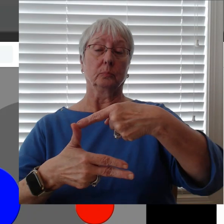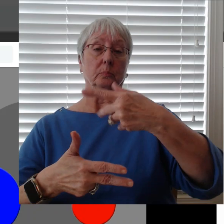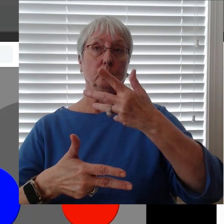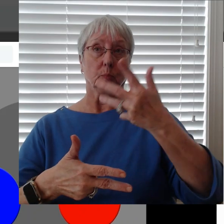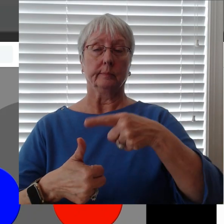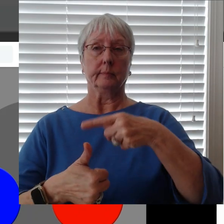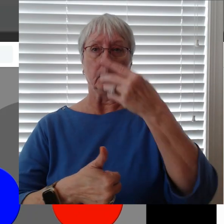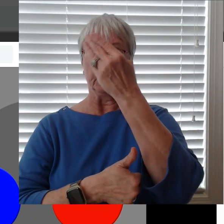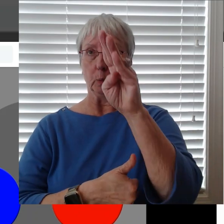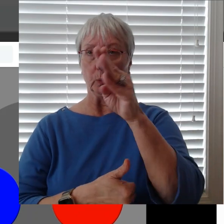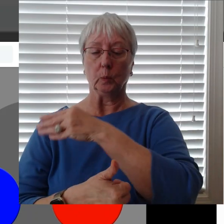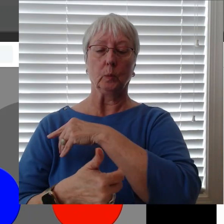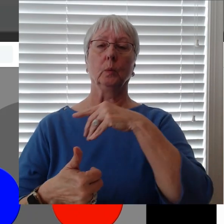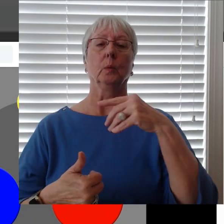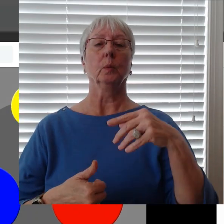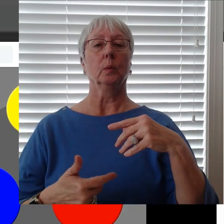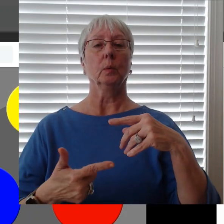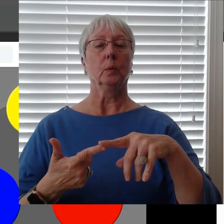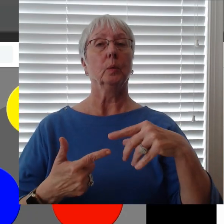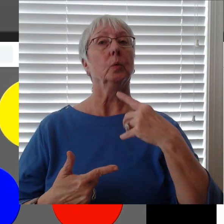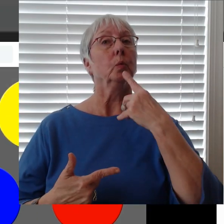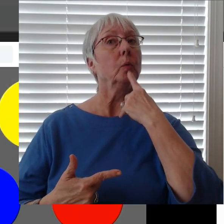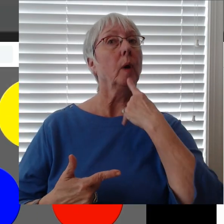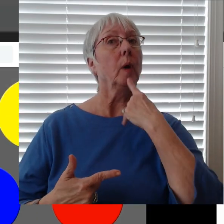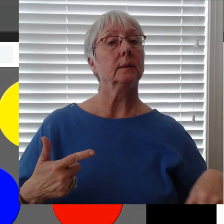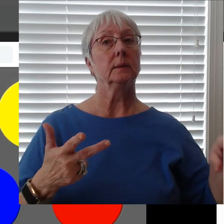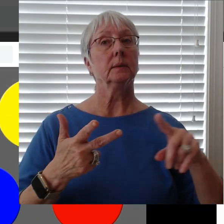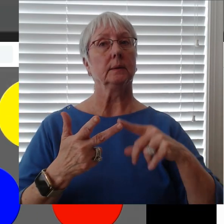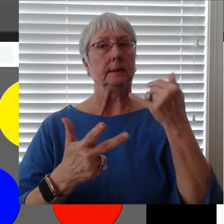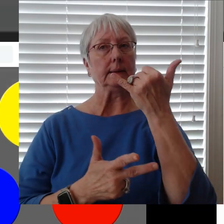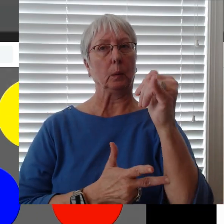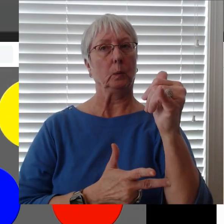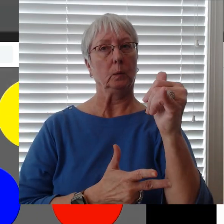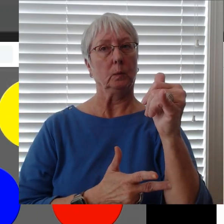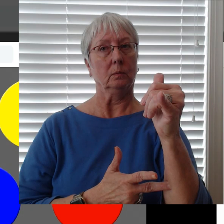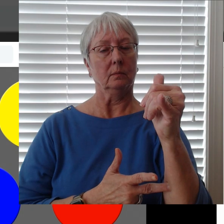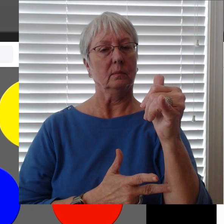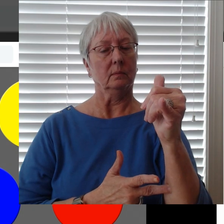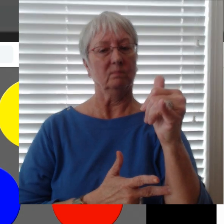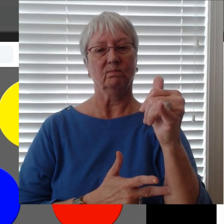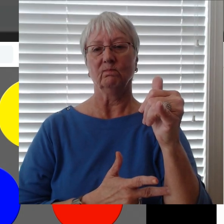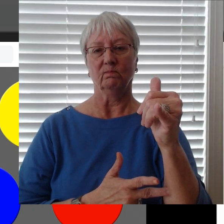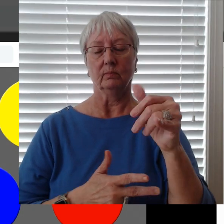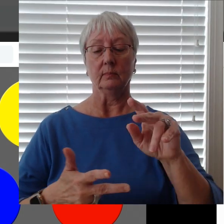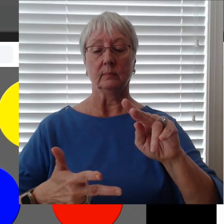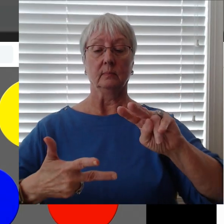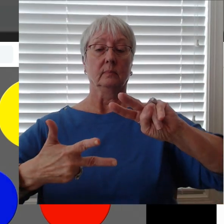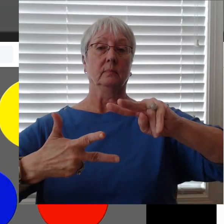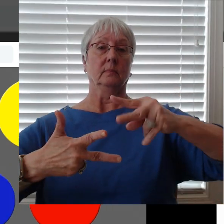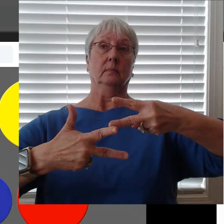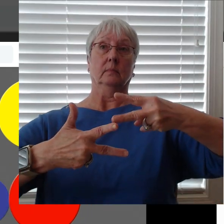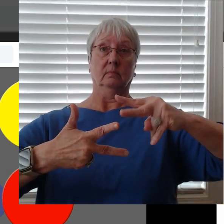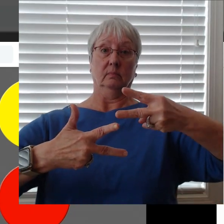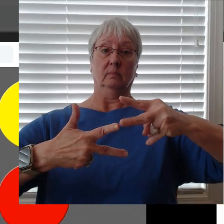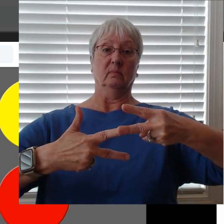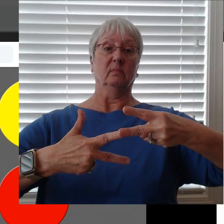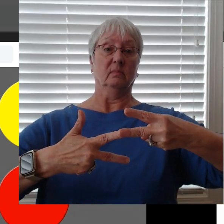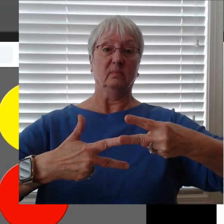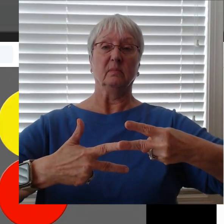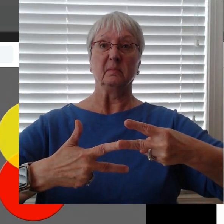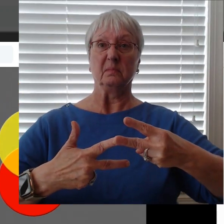red, and yellow. A secondary color is a color made by